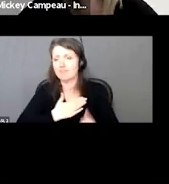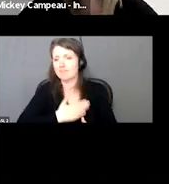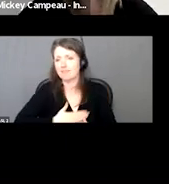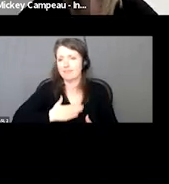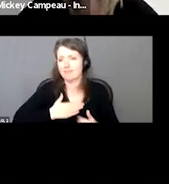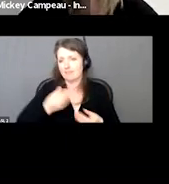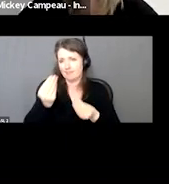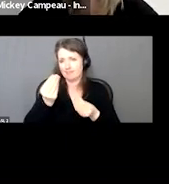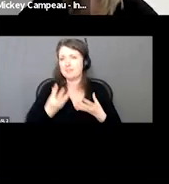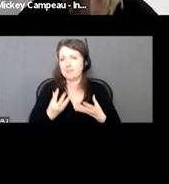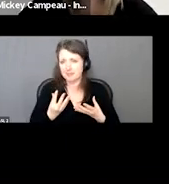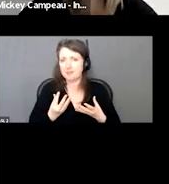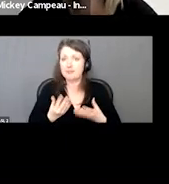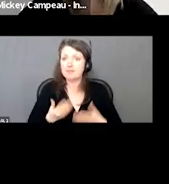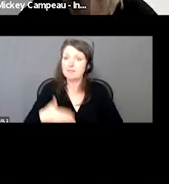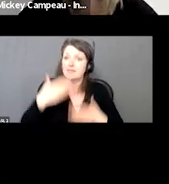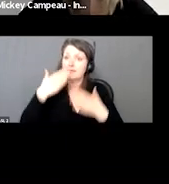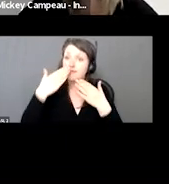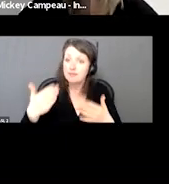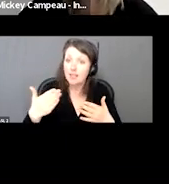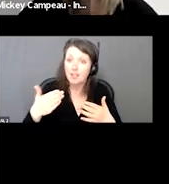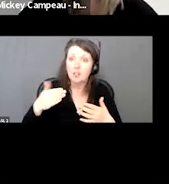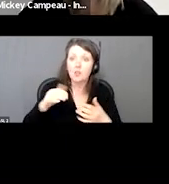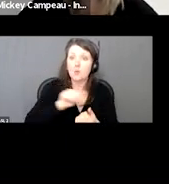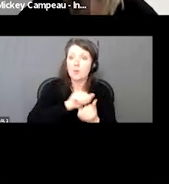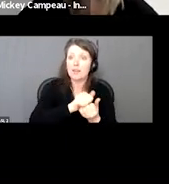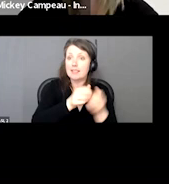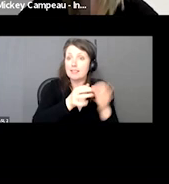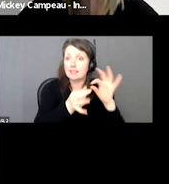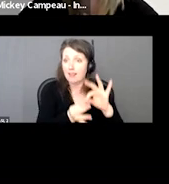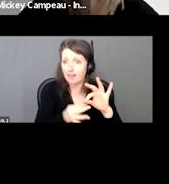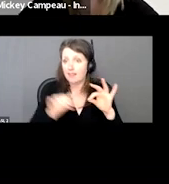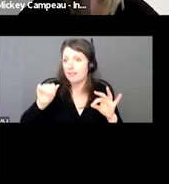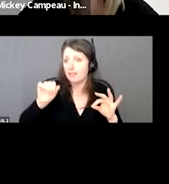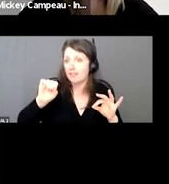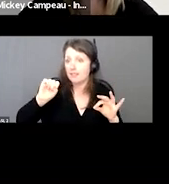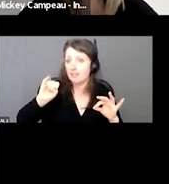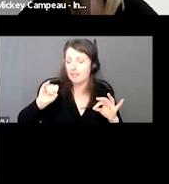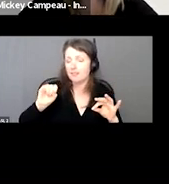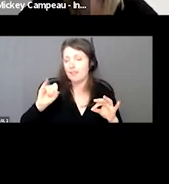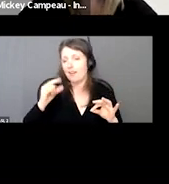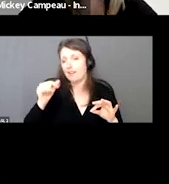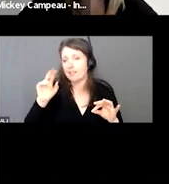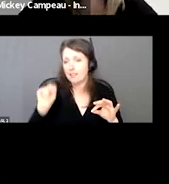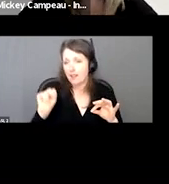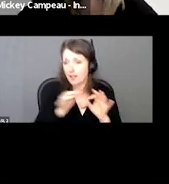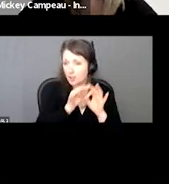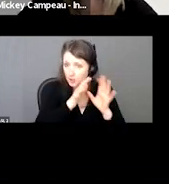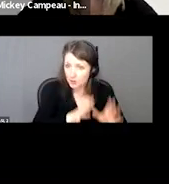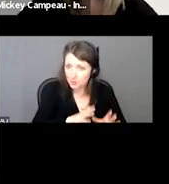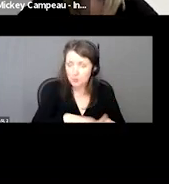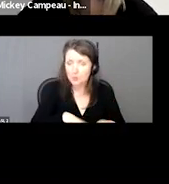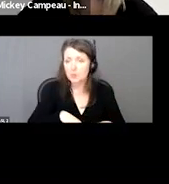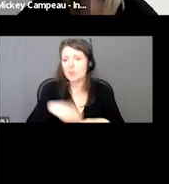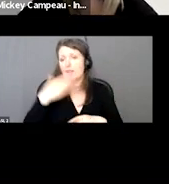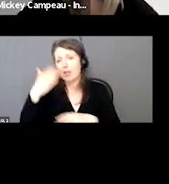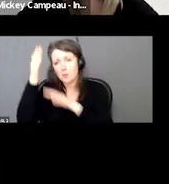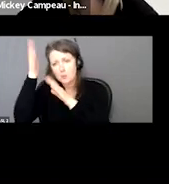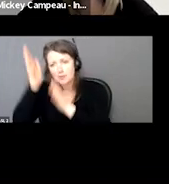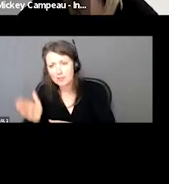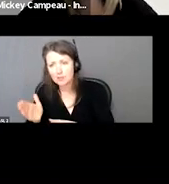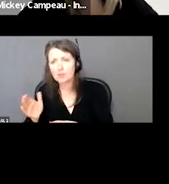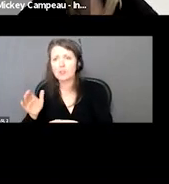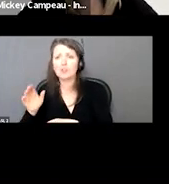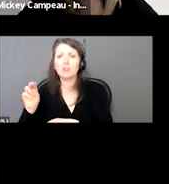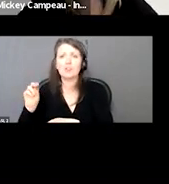Nicola, to Asign Interpreters, Samantha and Liz, to all of our sponsors, to Adelaide, of course. Thank